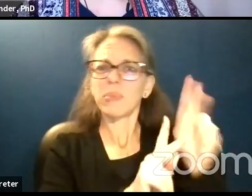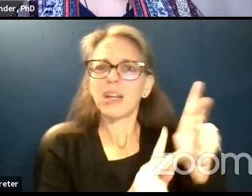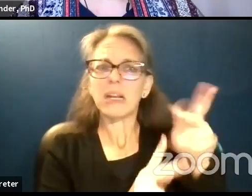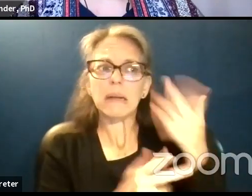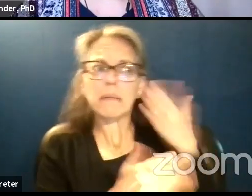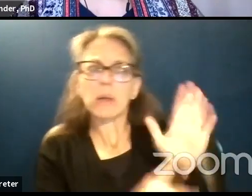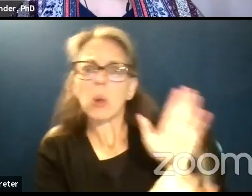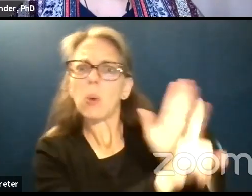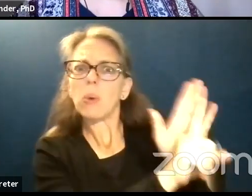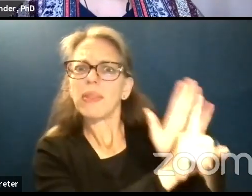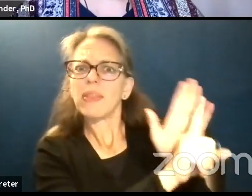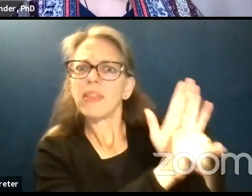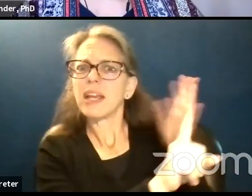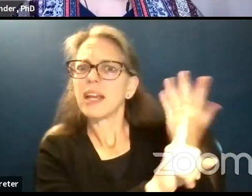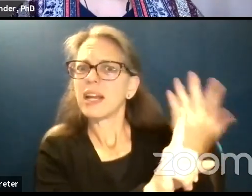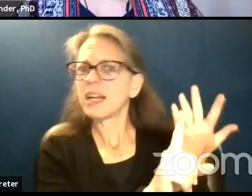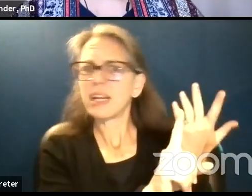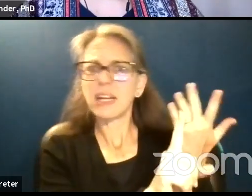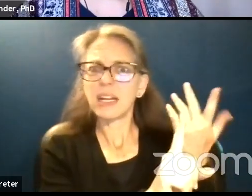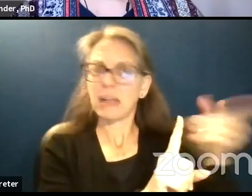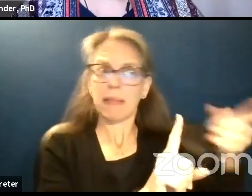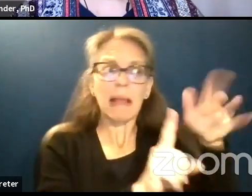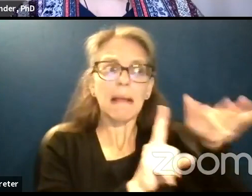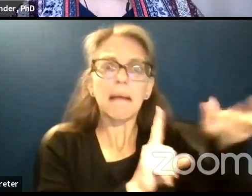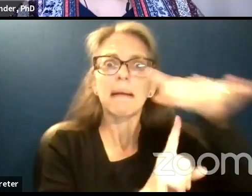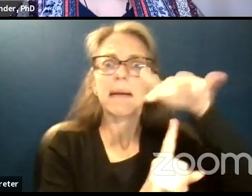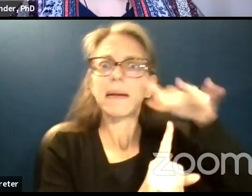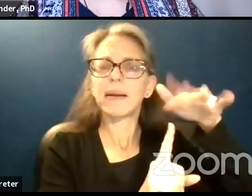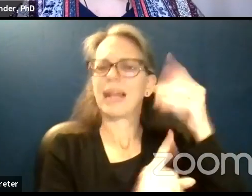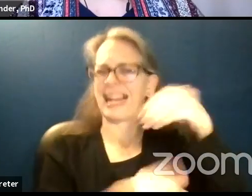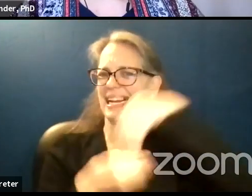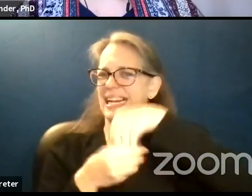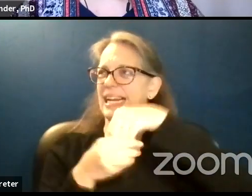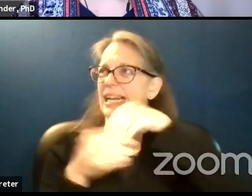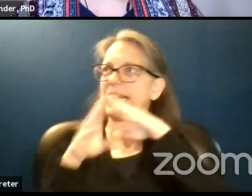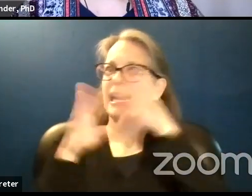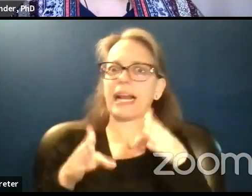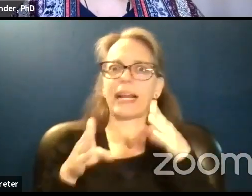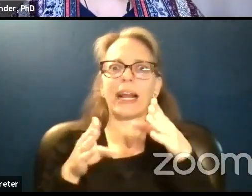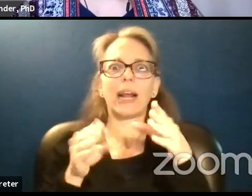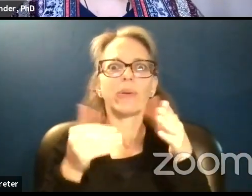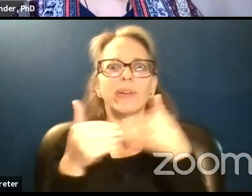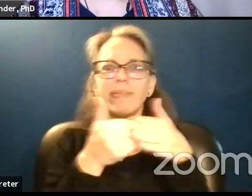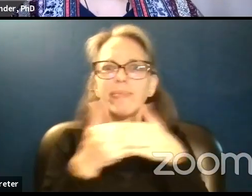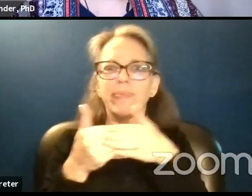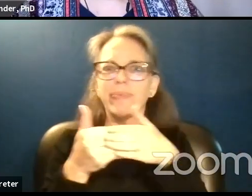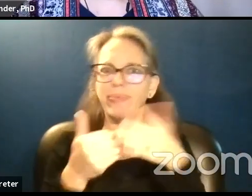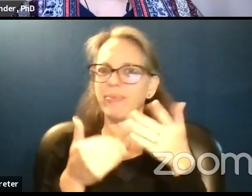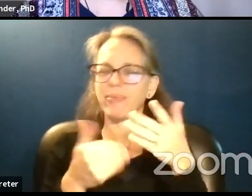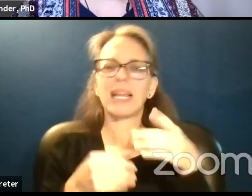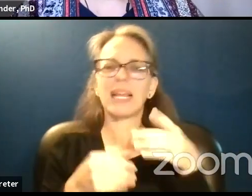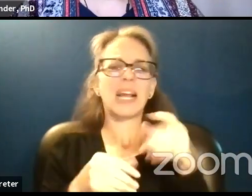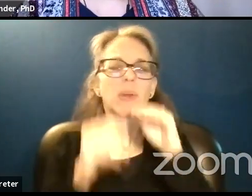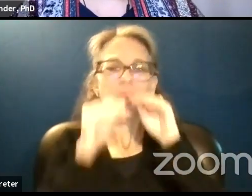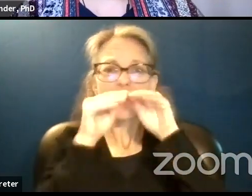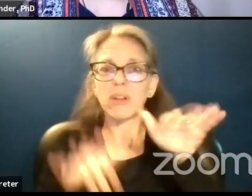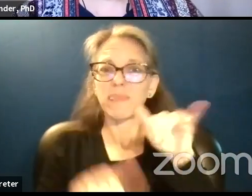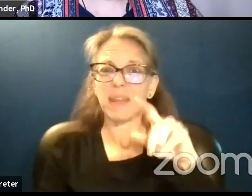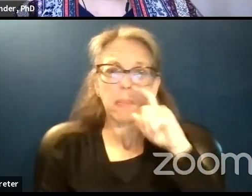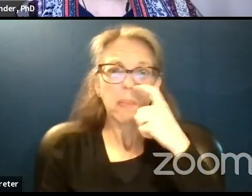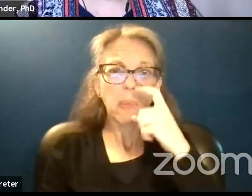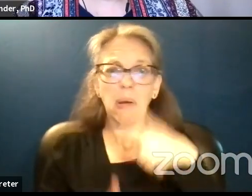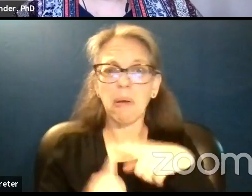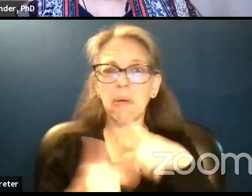know what their status is for too long, and especially indoors. It spreads through droplets, right? Boogers, snot,